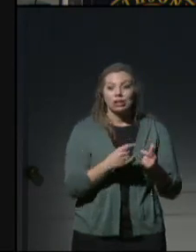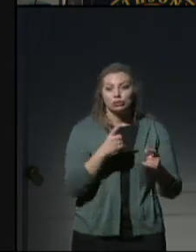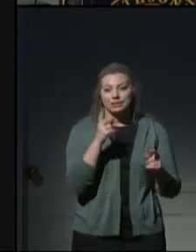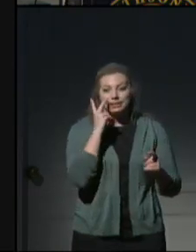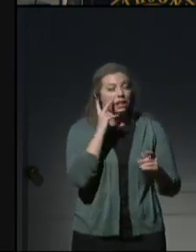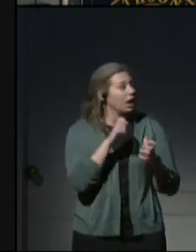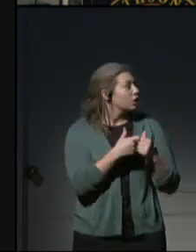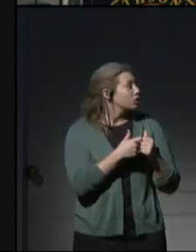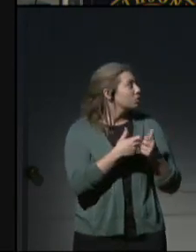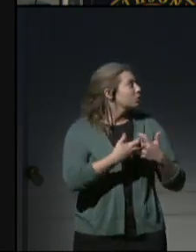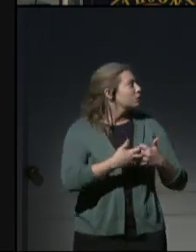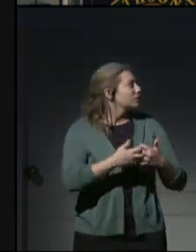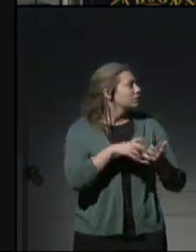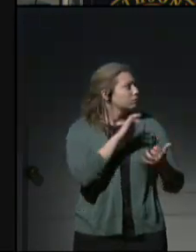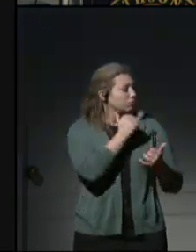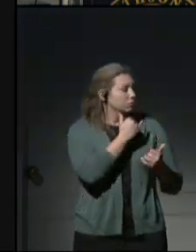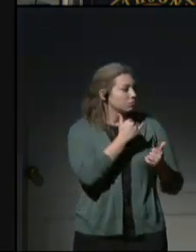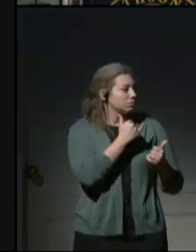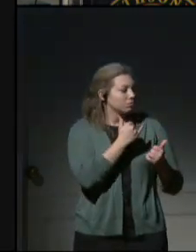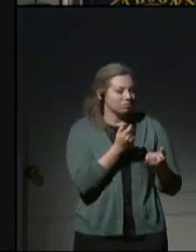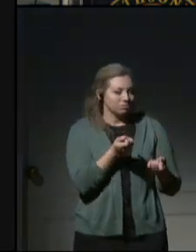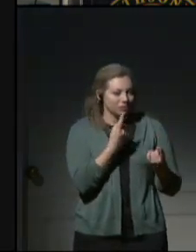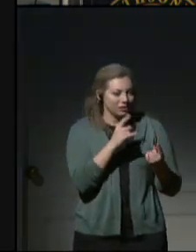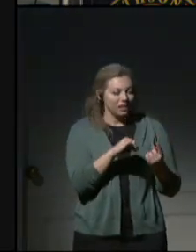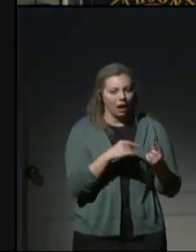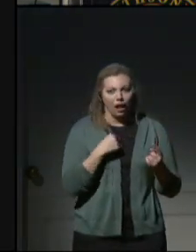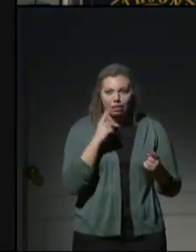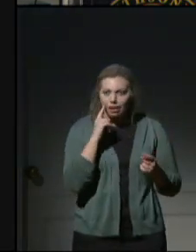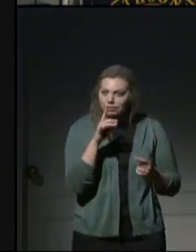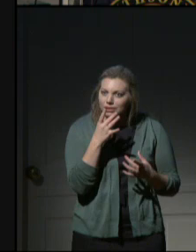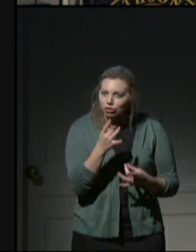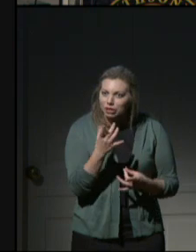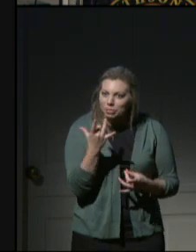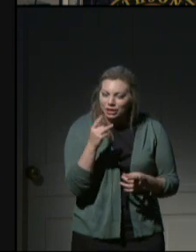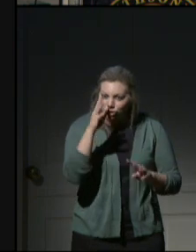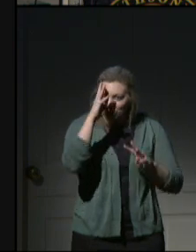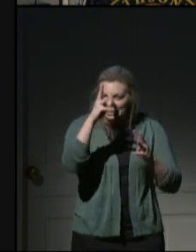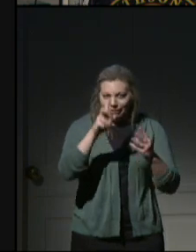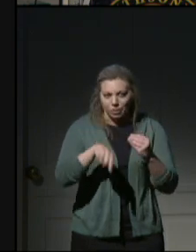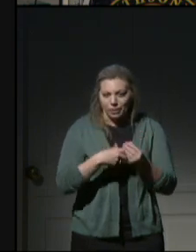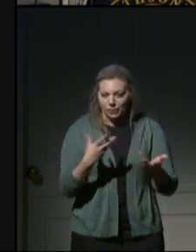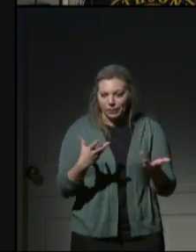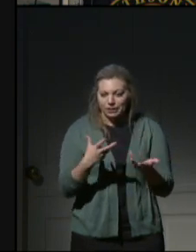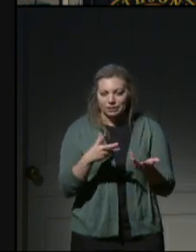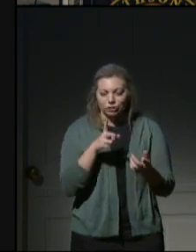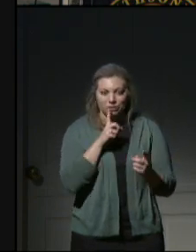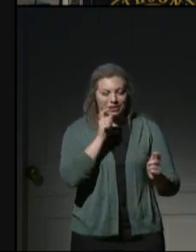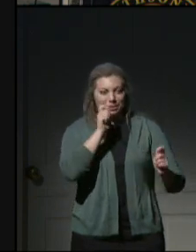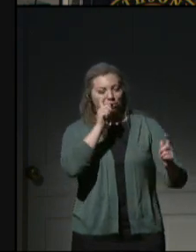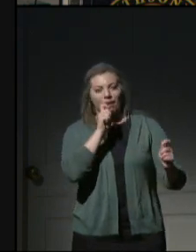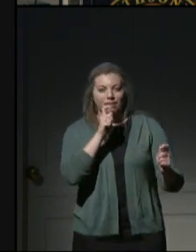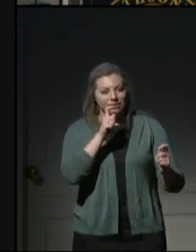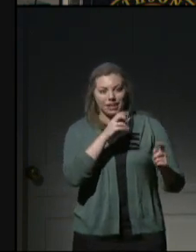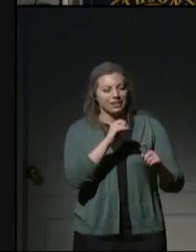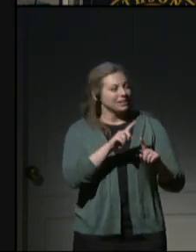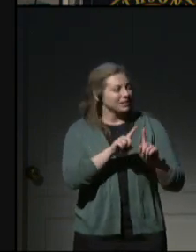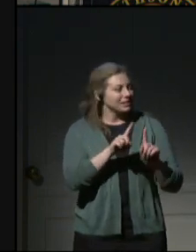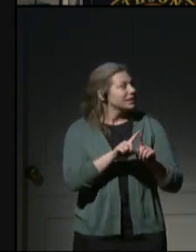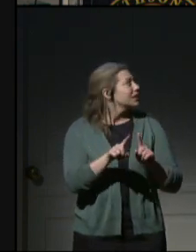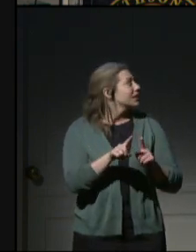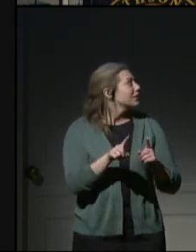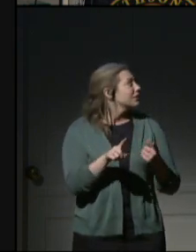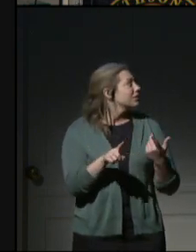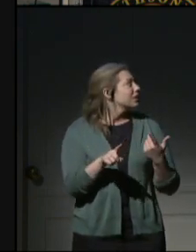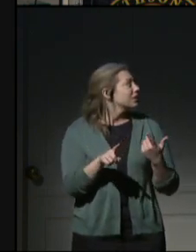machine misinterprets you, which I found, of course, very interesting, because creativity is about like getting surprised and getting different kind